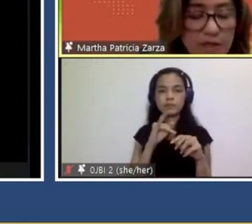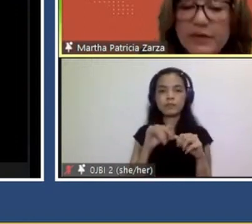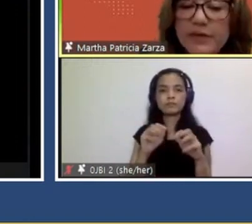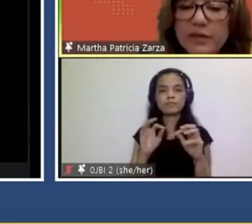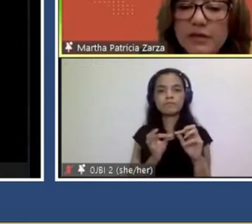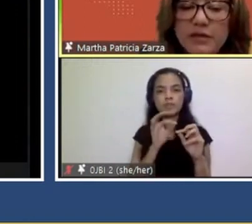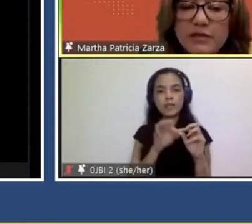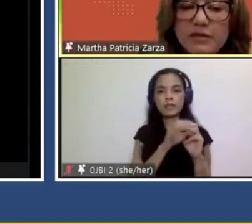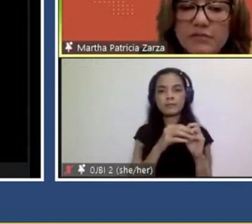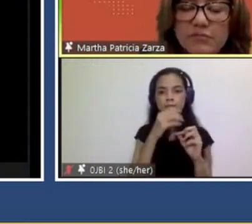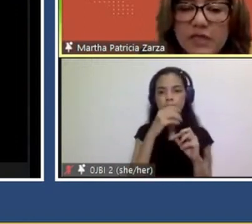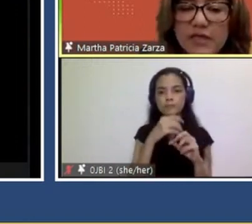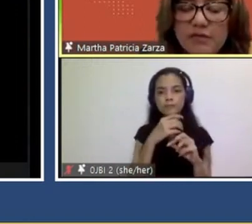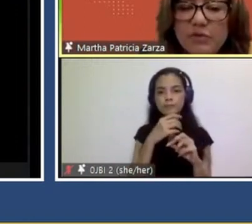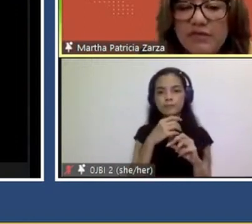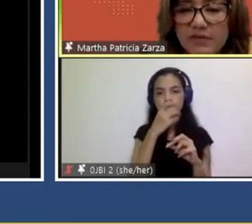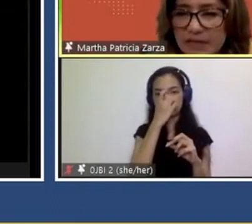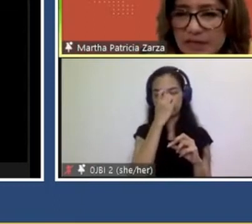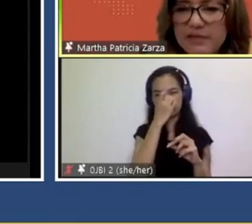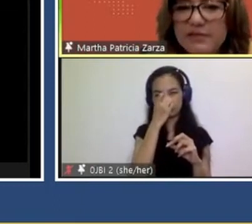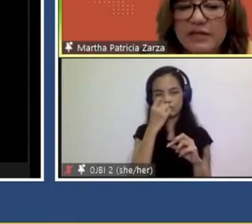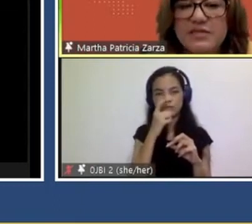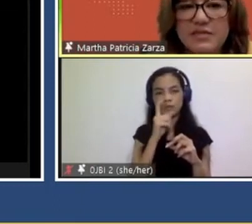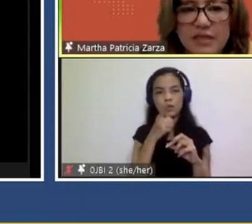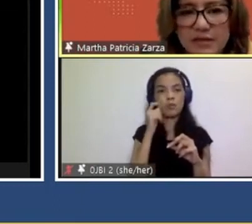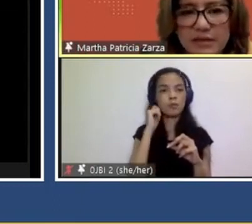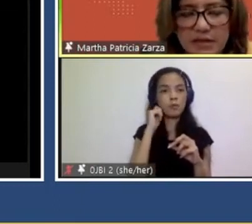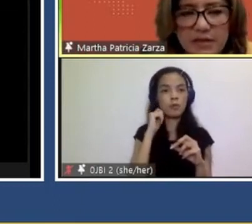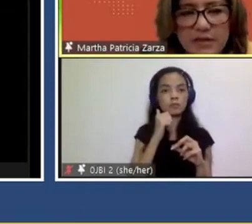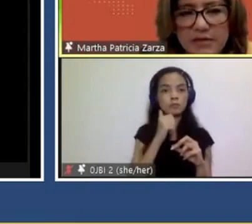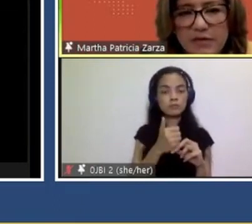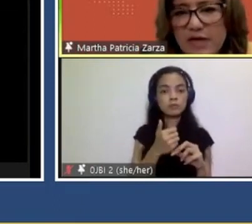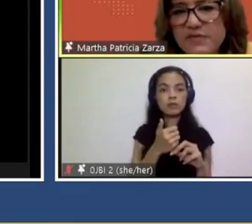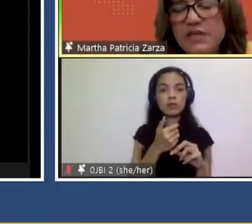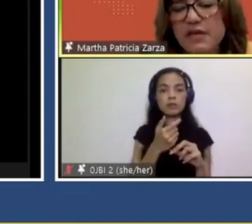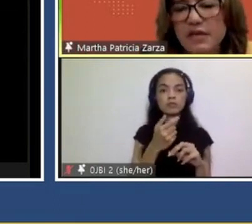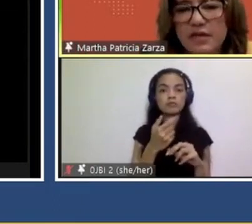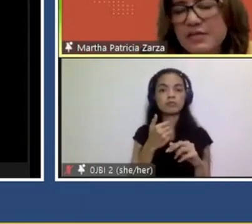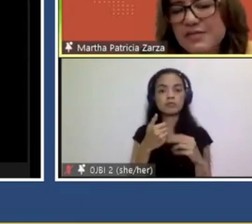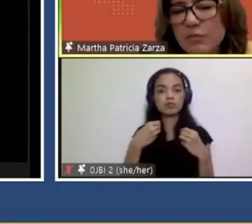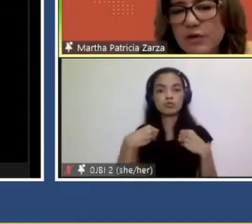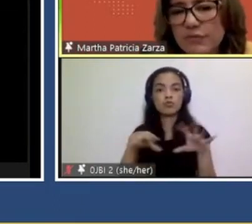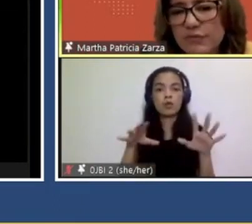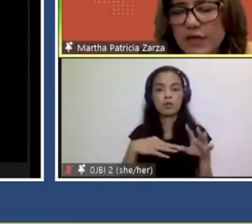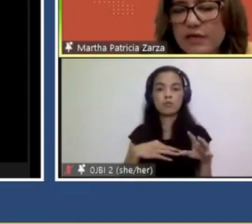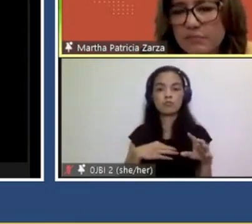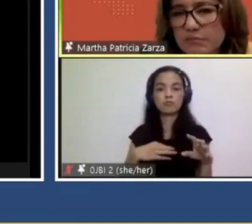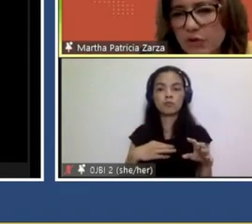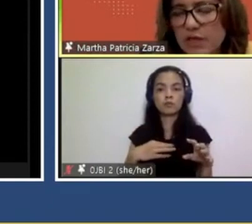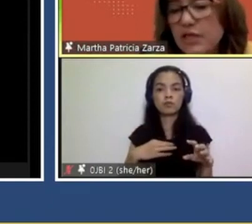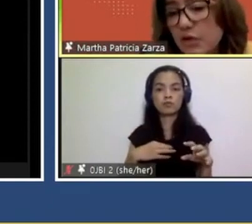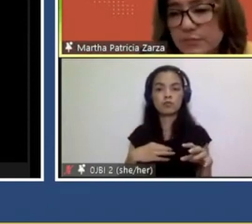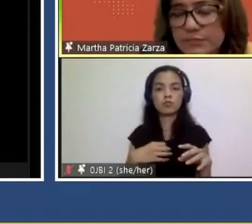and they, whenever they can, they sell the crafts, and it's a way of